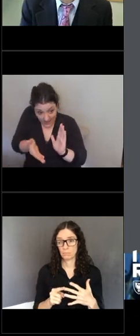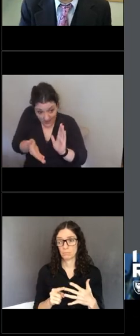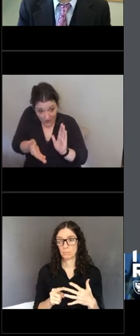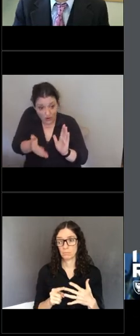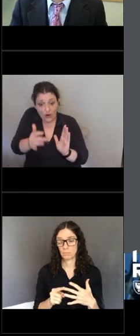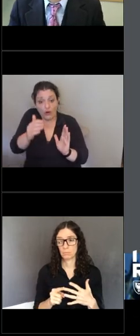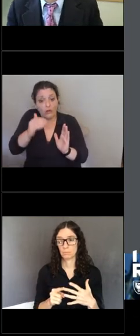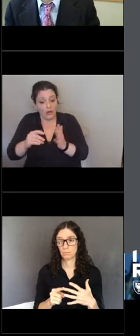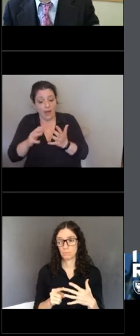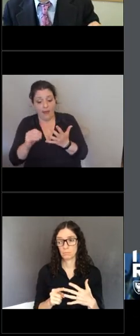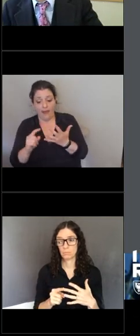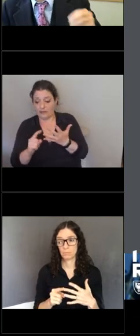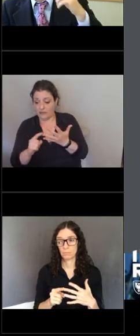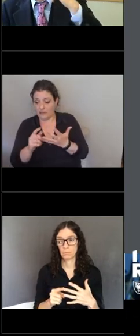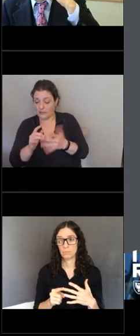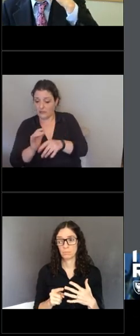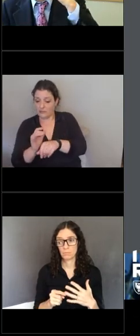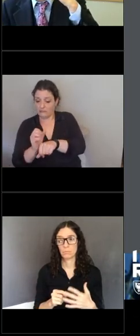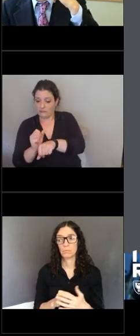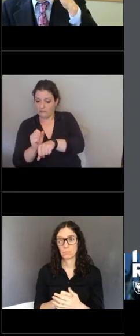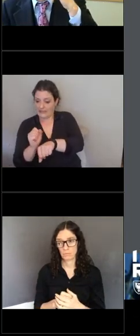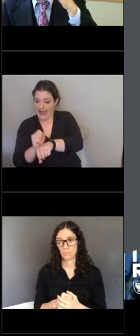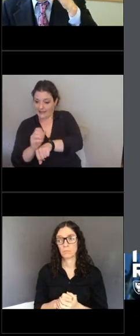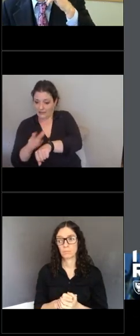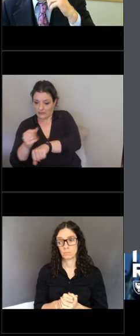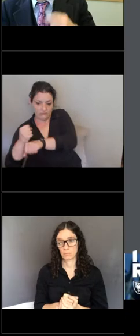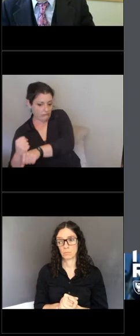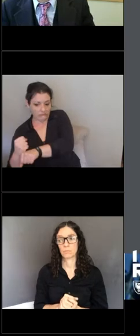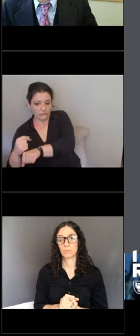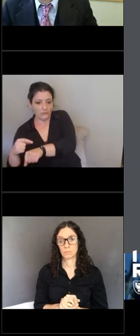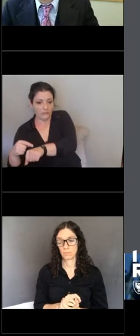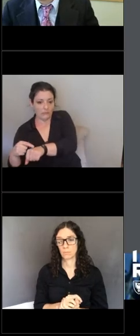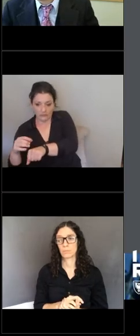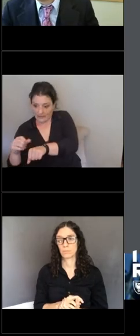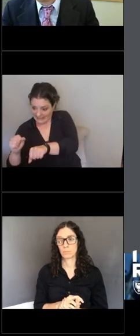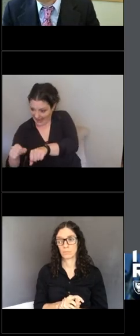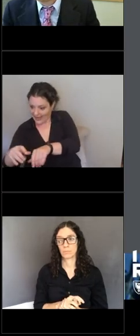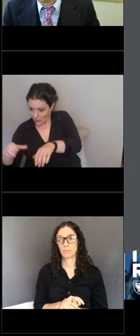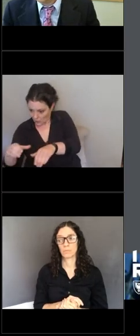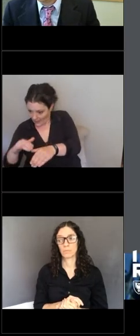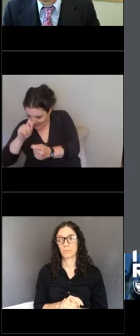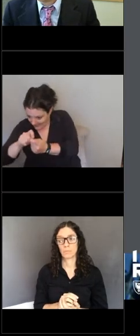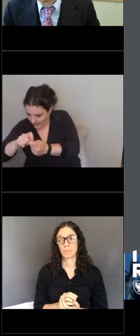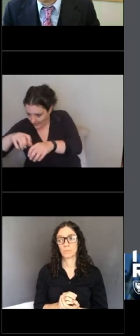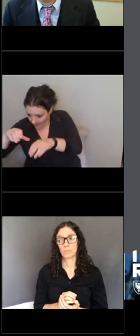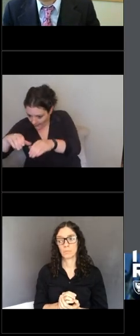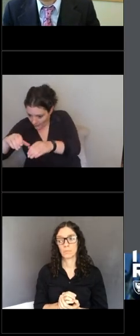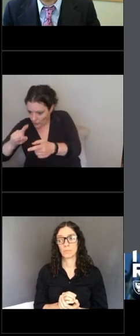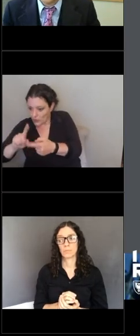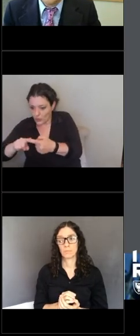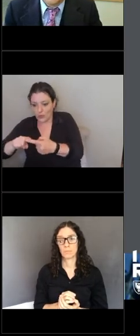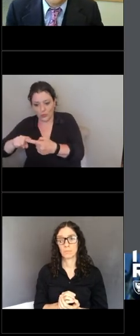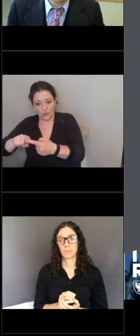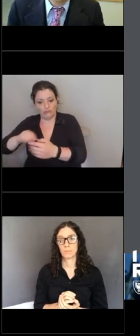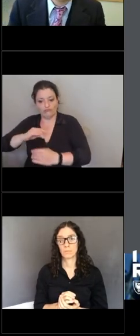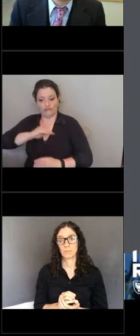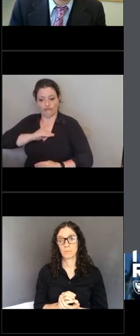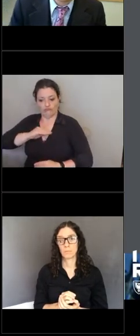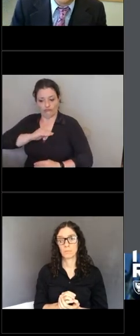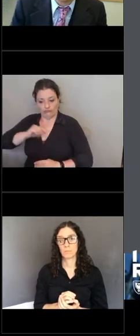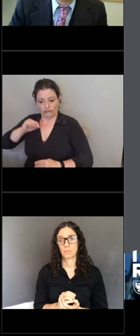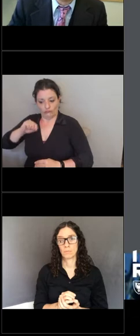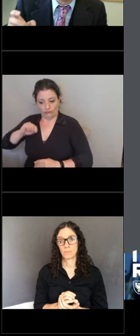oriented and time bound? So is there a specific piece of work that has to be completed for this action to be achieved? And is there a